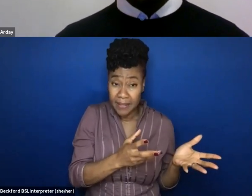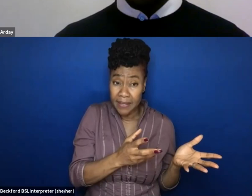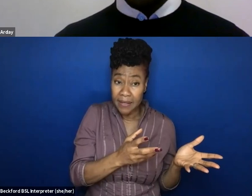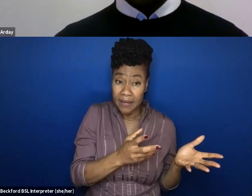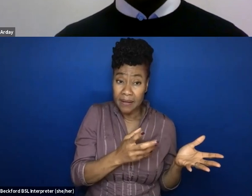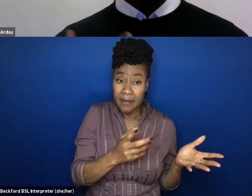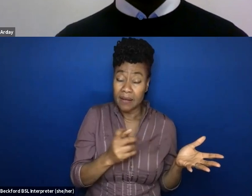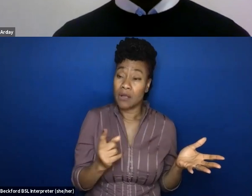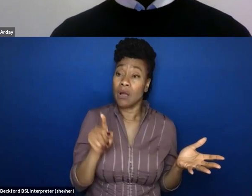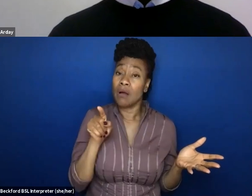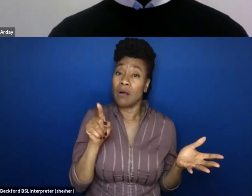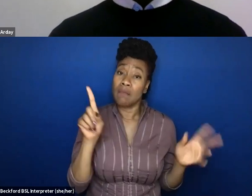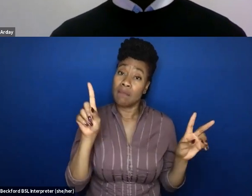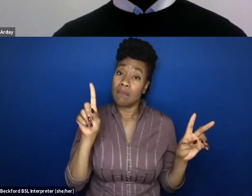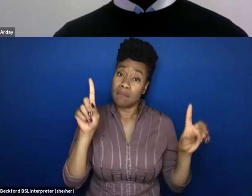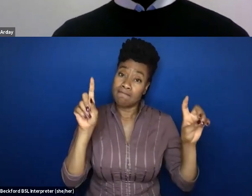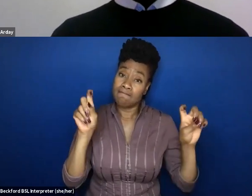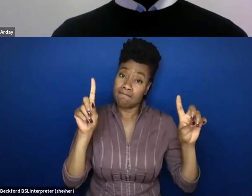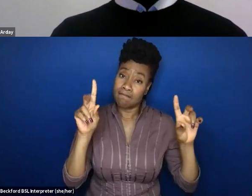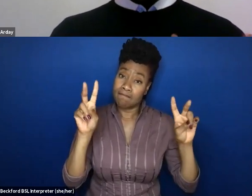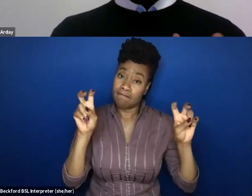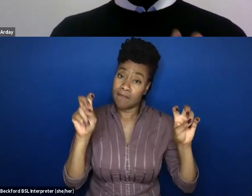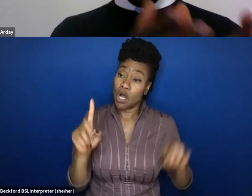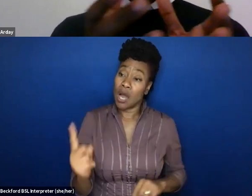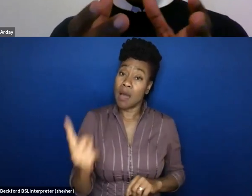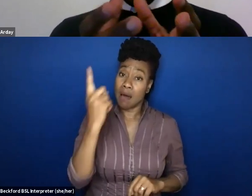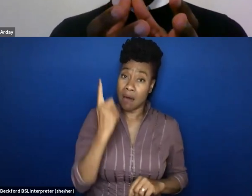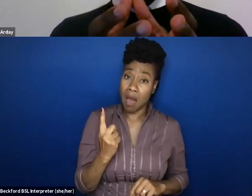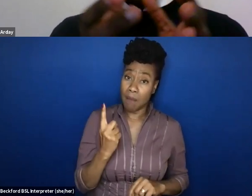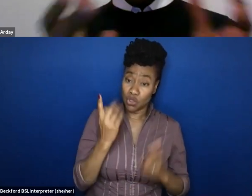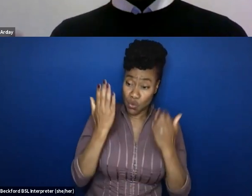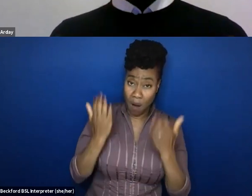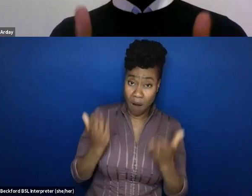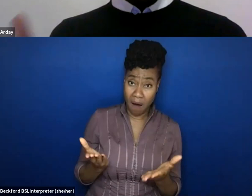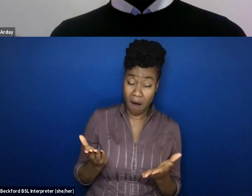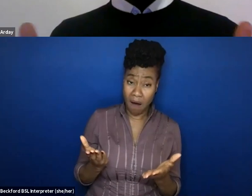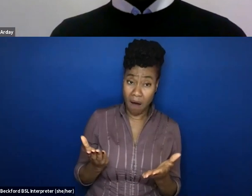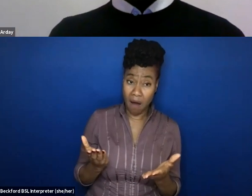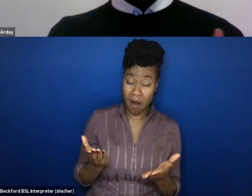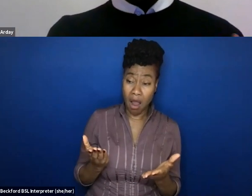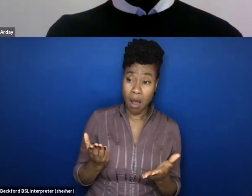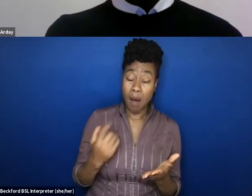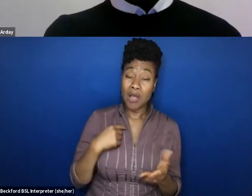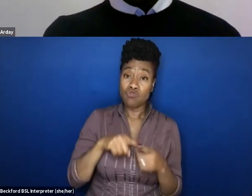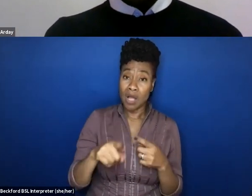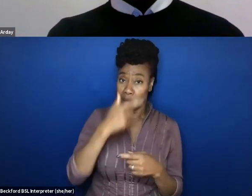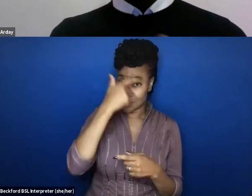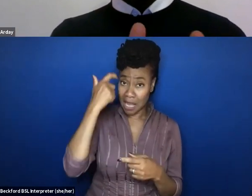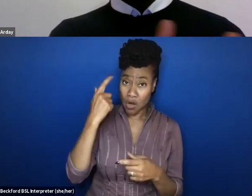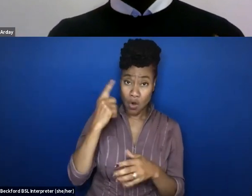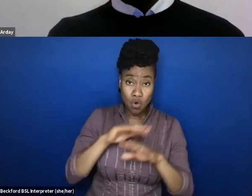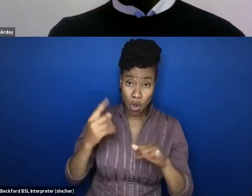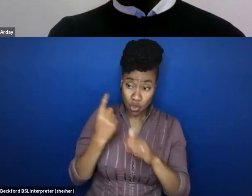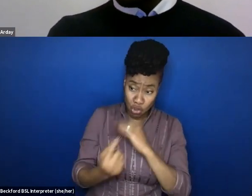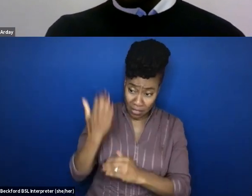come as you are and tries to understand not just what's presenting in front of me, but kind of what journey has